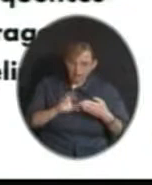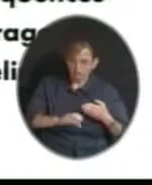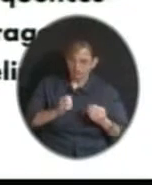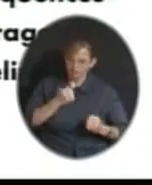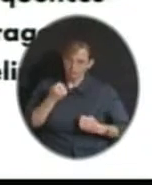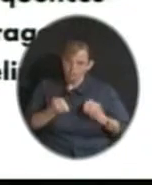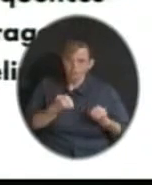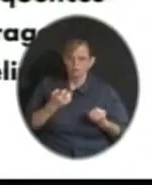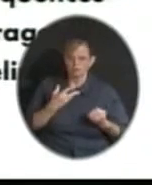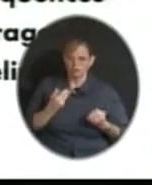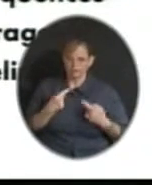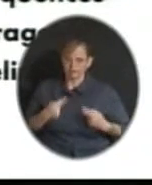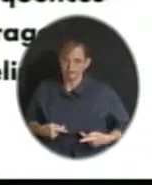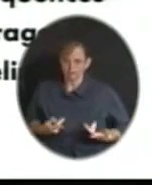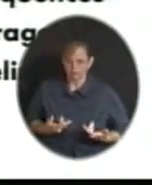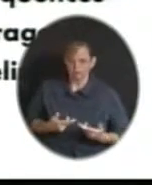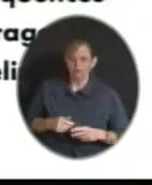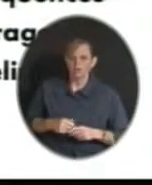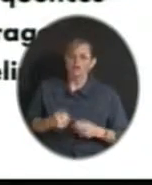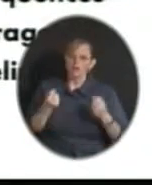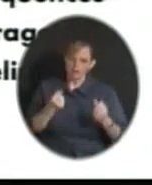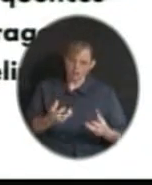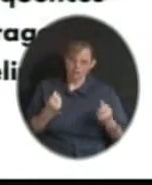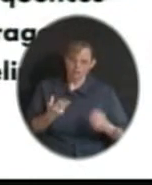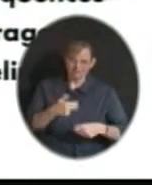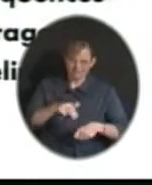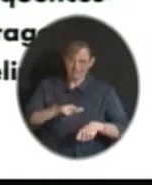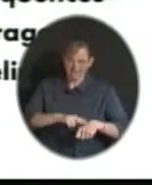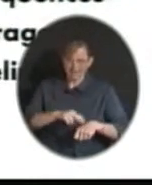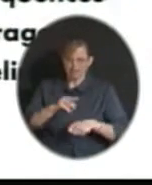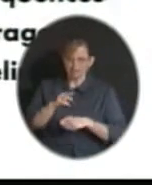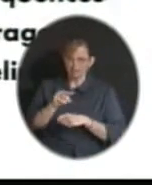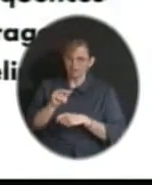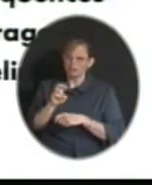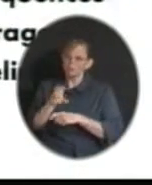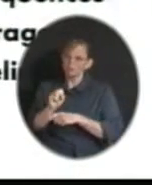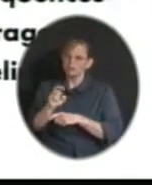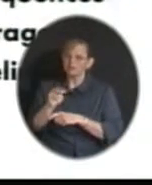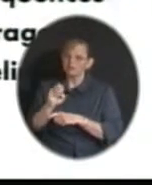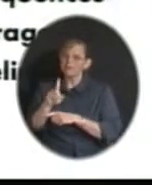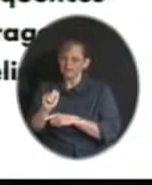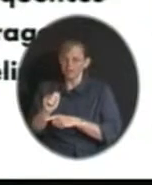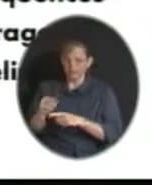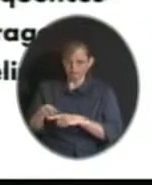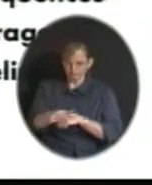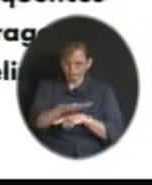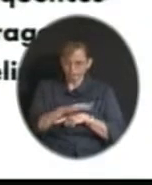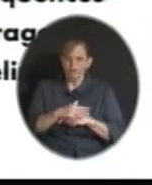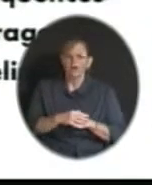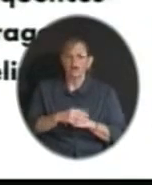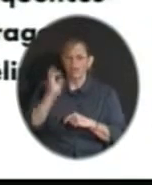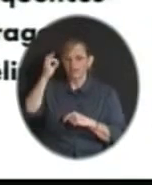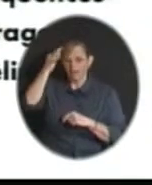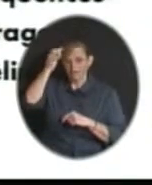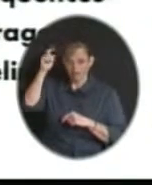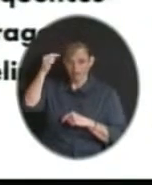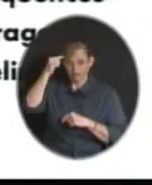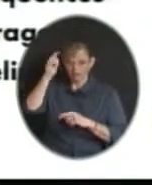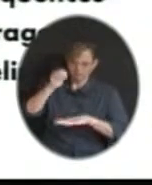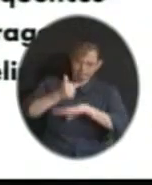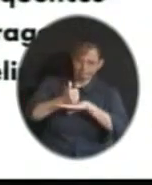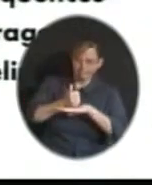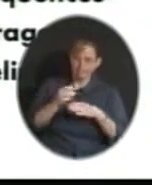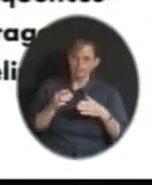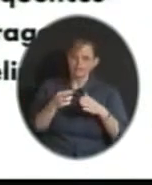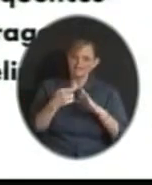students. Lots of national media coverage in this area, and understandably. And the federal government has put forth bullying